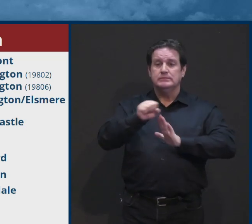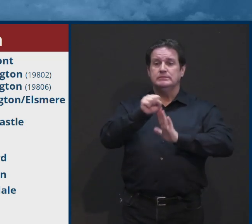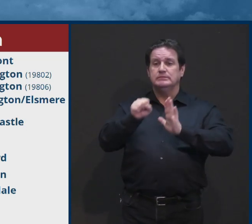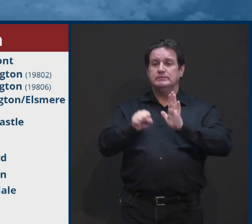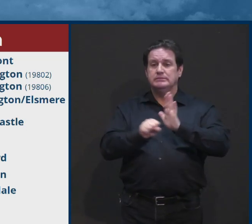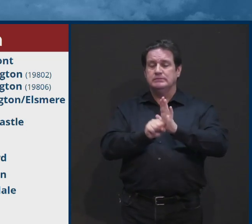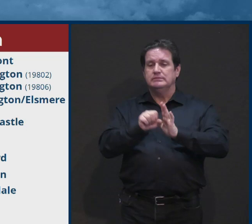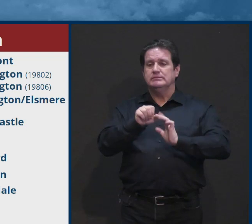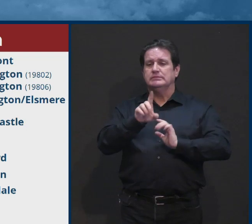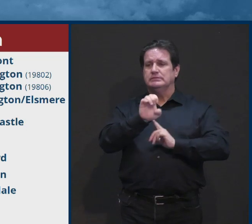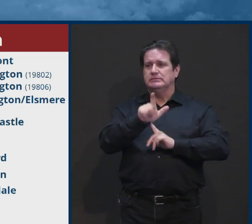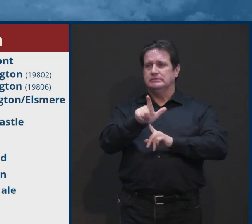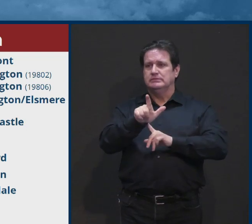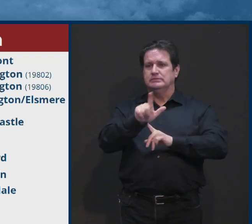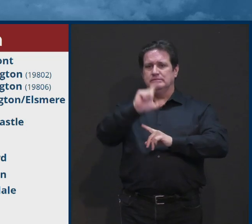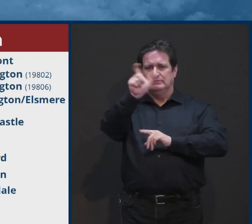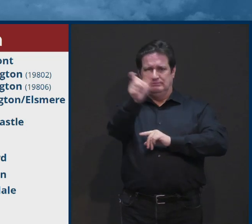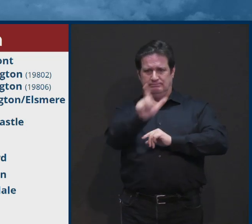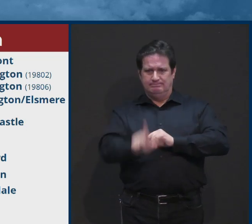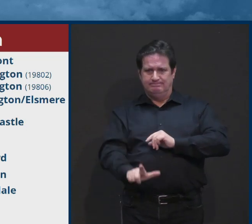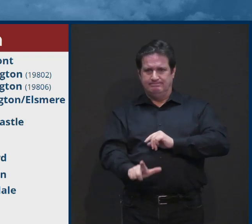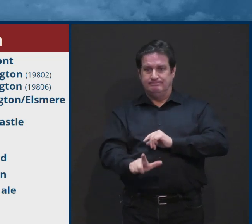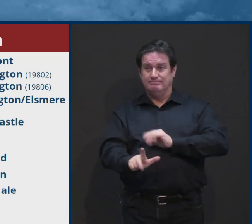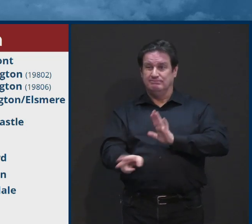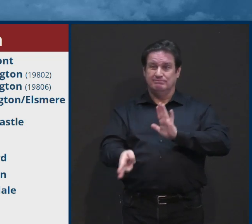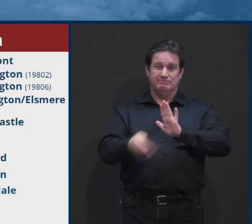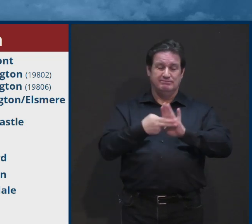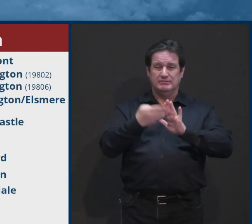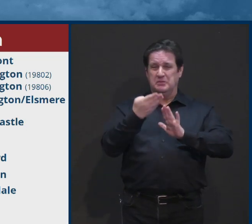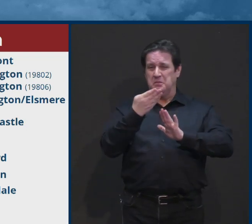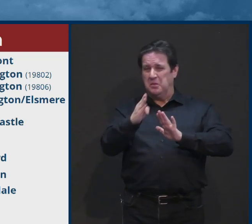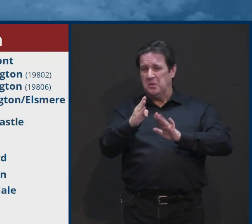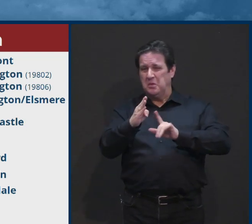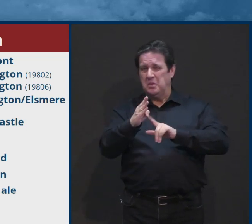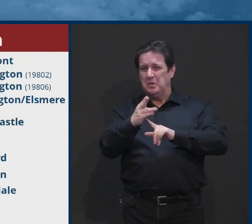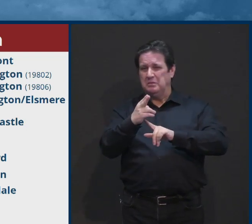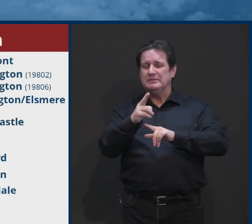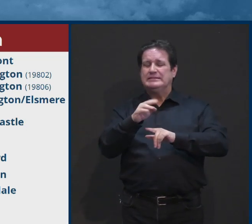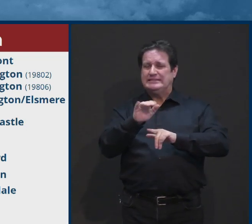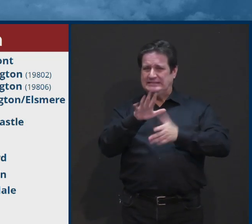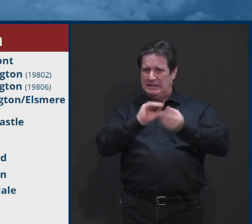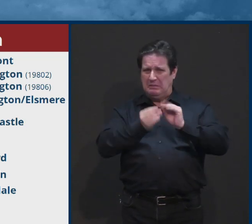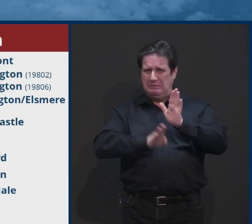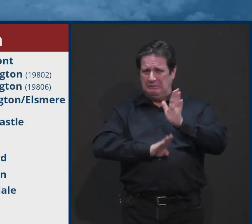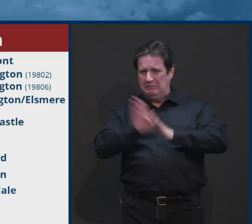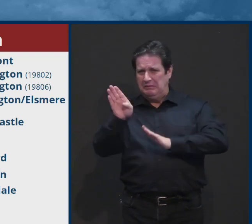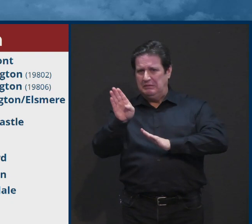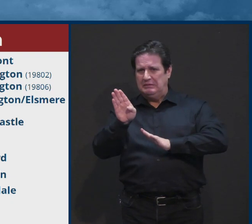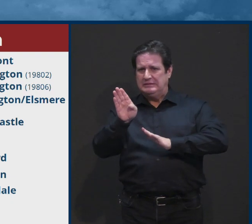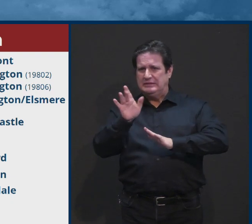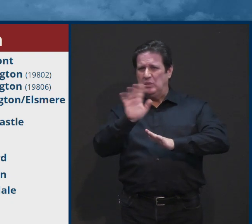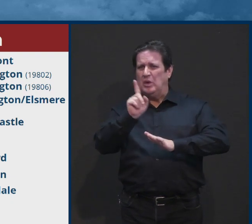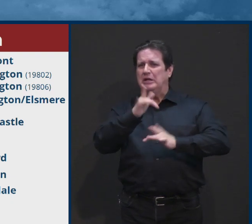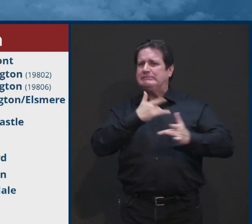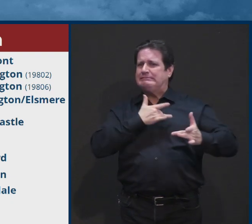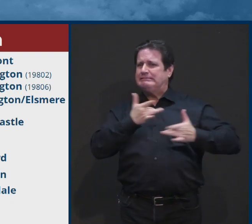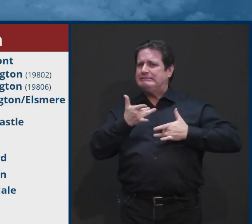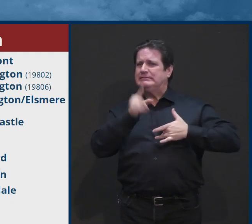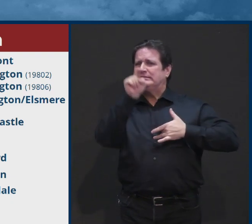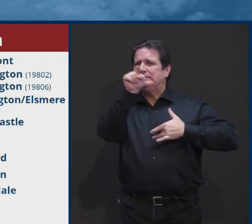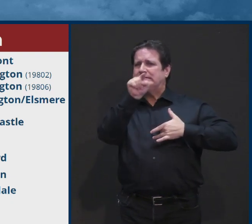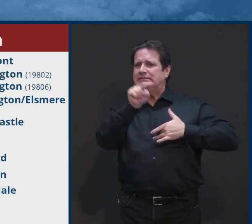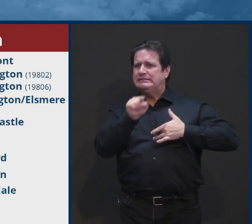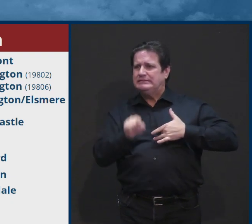one zip code, would have been highlighted in blue when we look at our areas of concern this week.